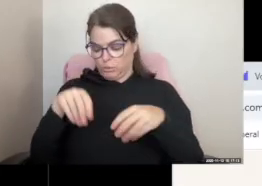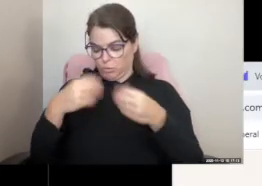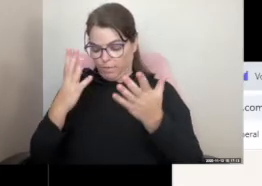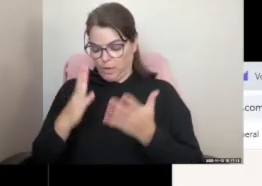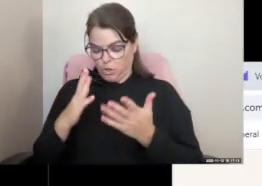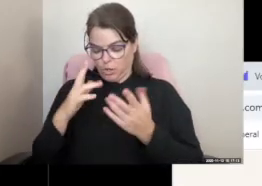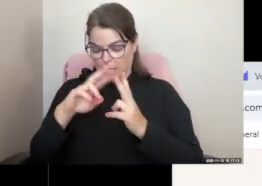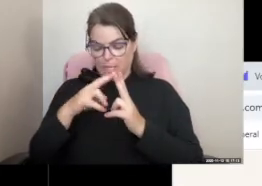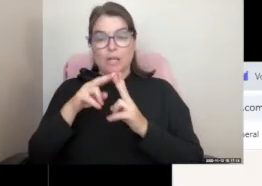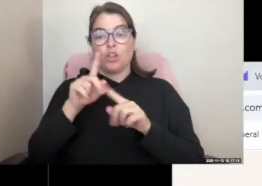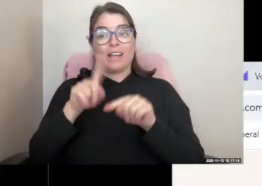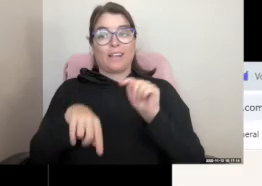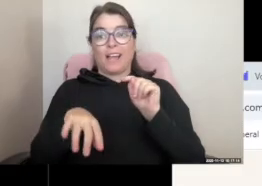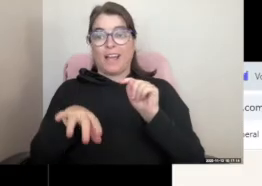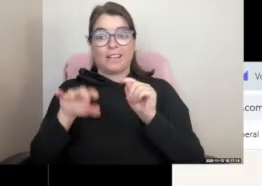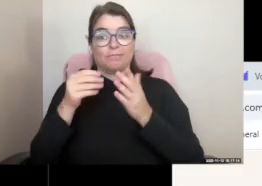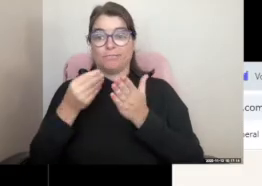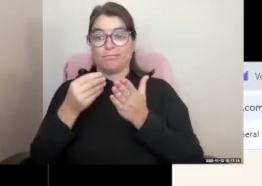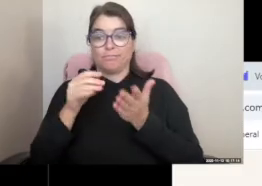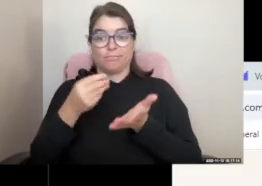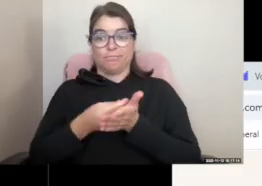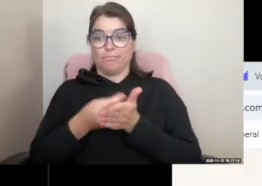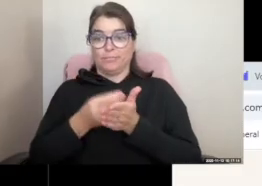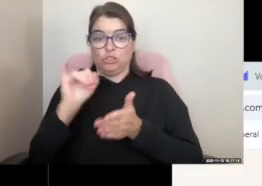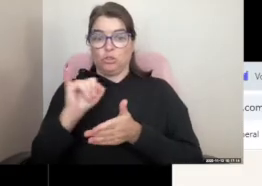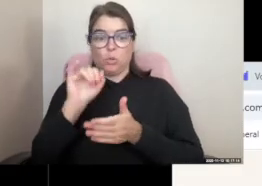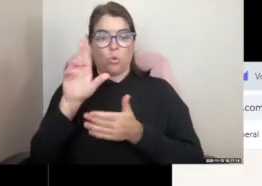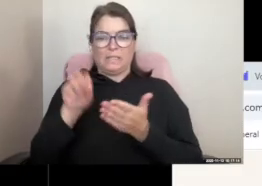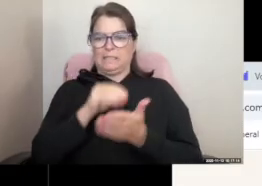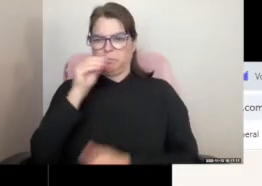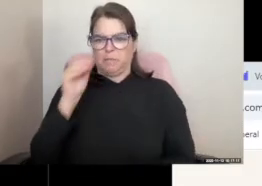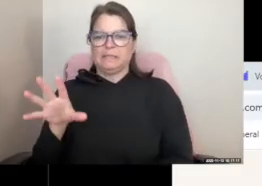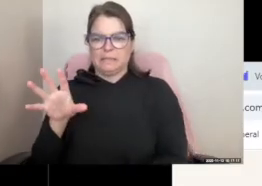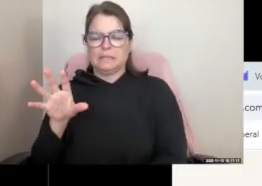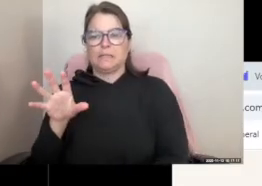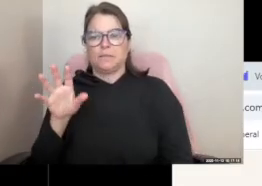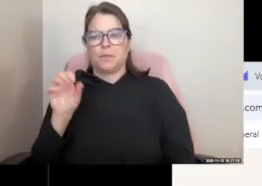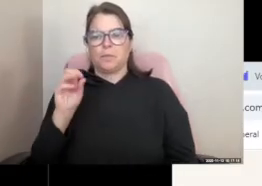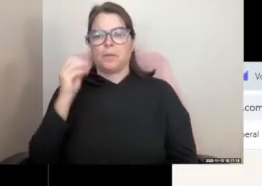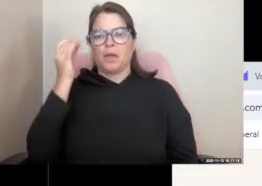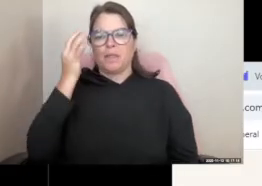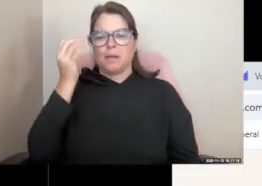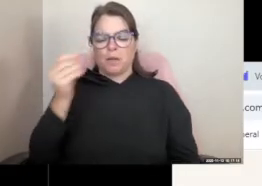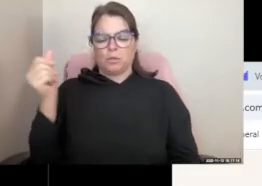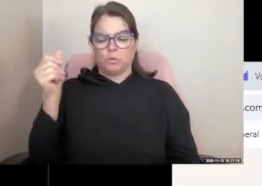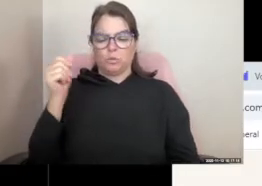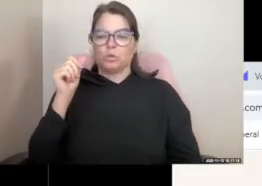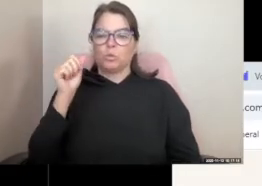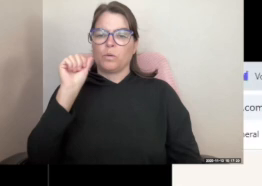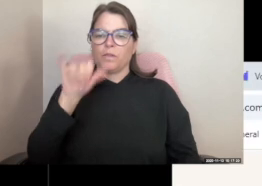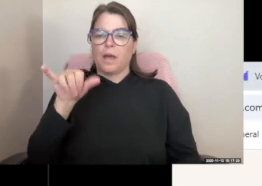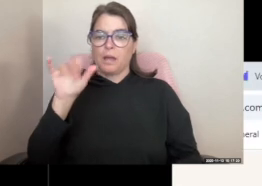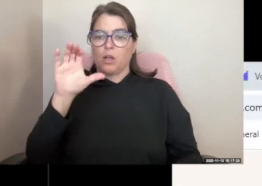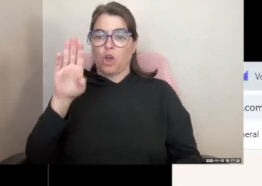thinking about financing and insurance, because sometimes we get to the point with customers where they're ready to sign and